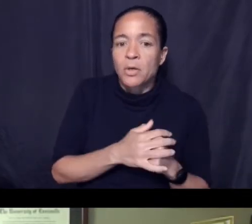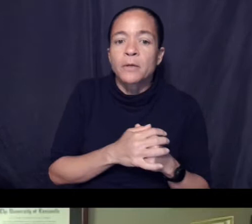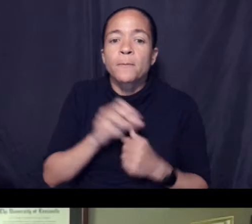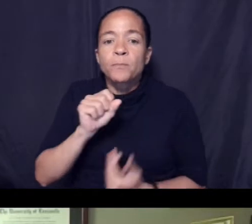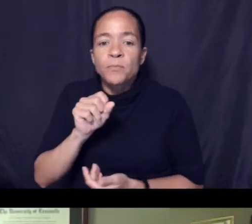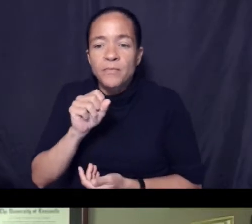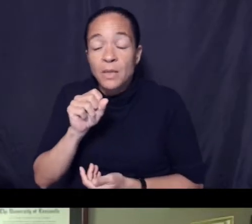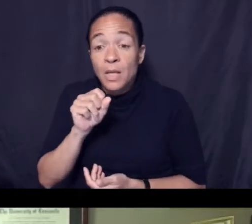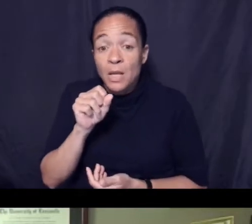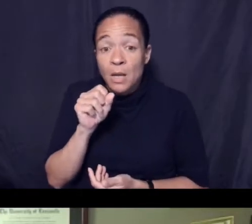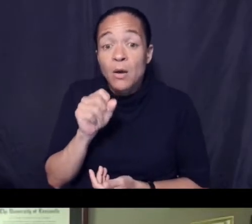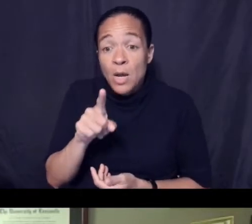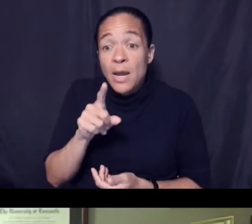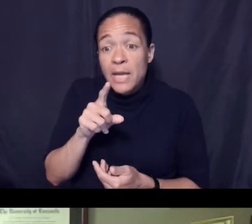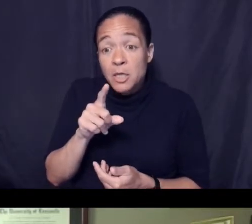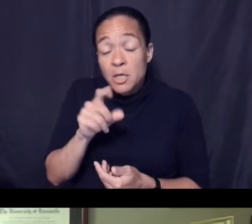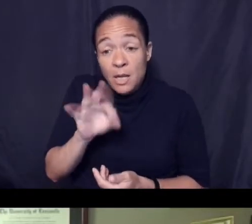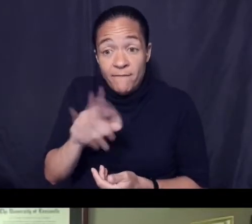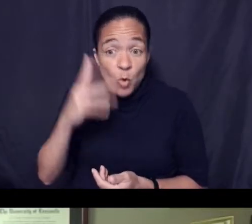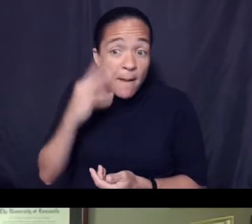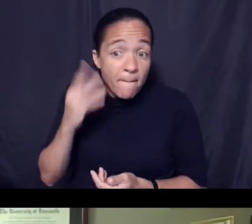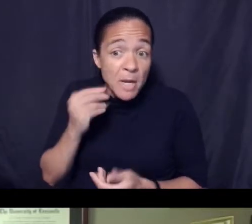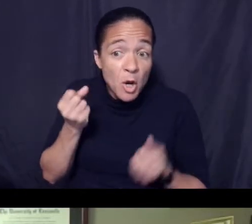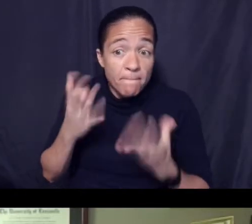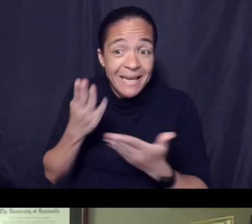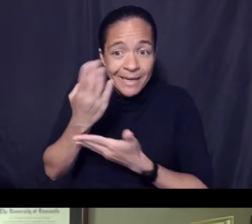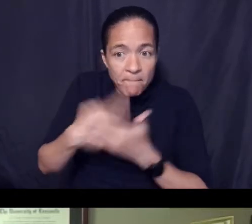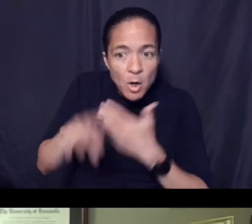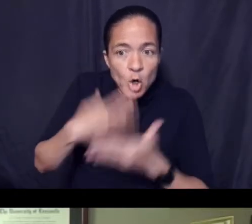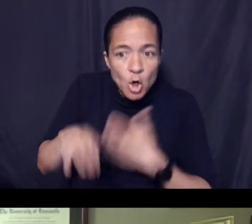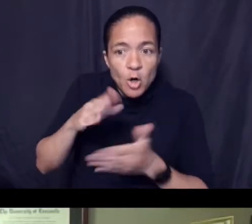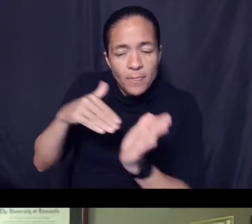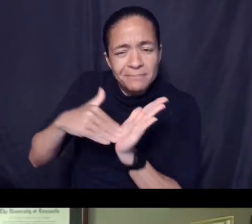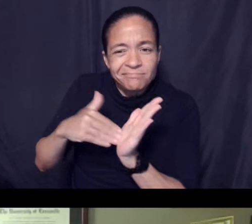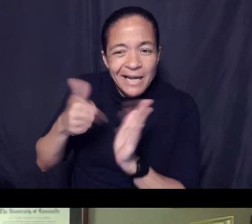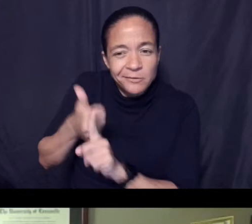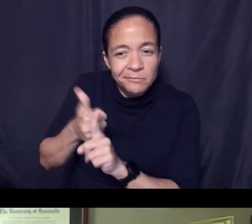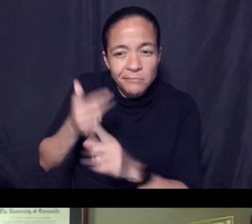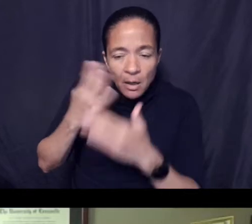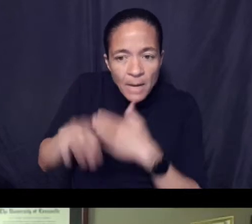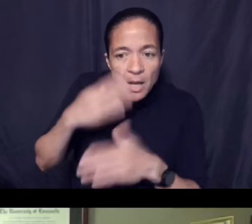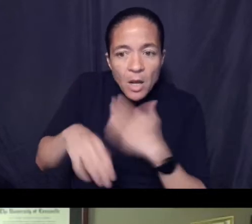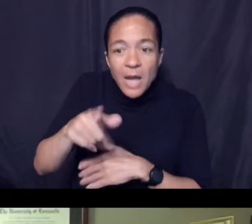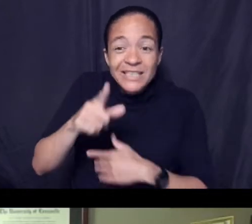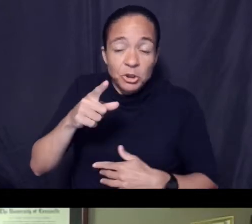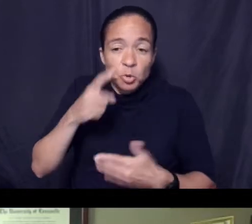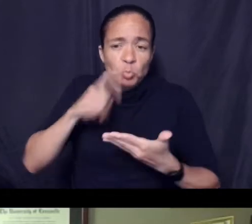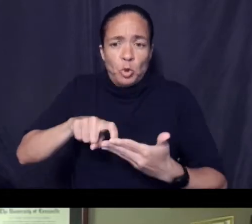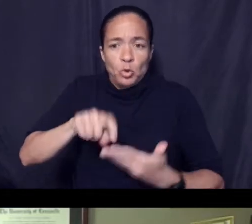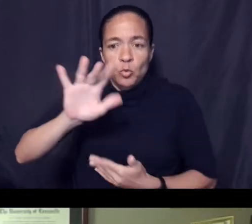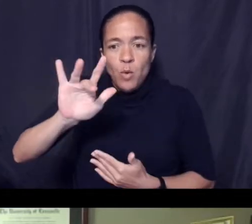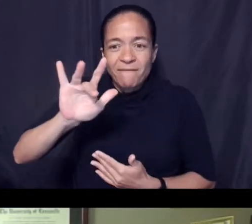or neonatologist and you go to a lot of deliveries, if you were to see an infant with perhaps a head circumference of